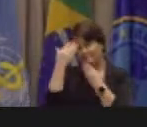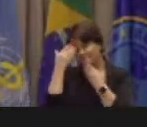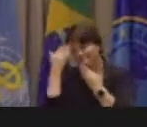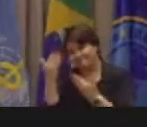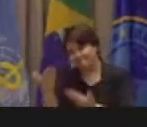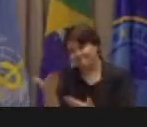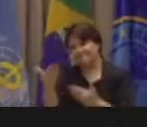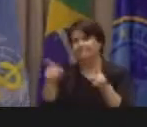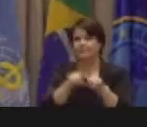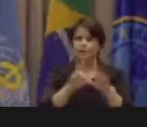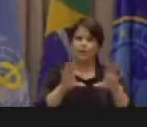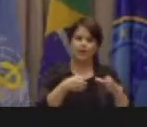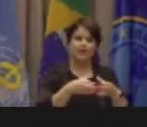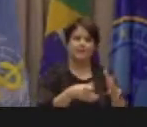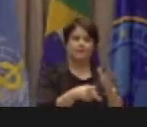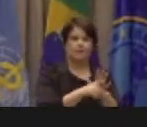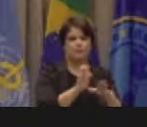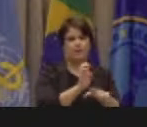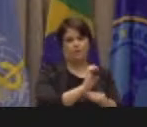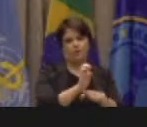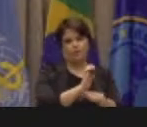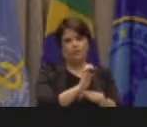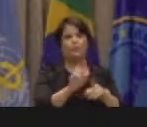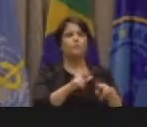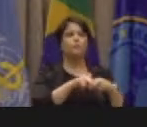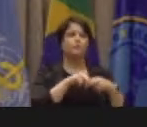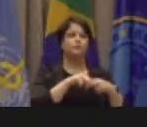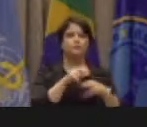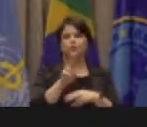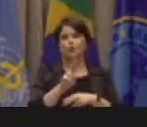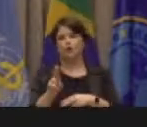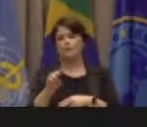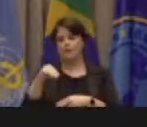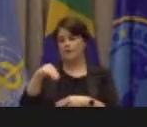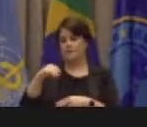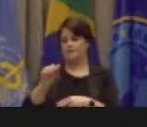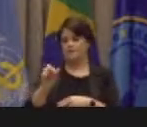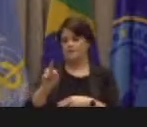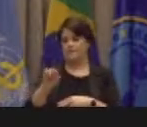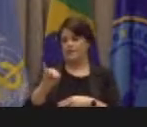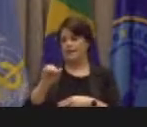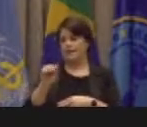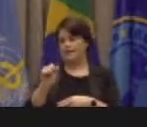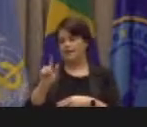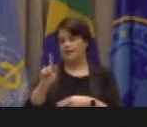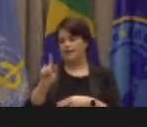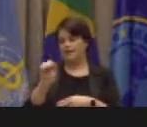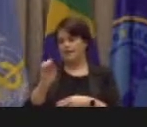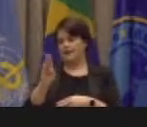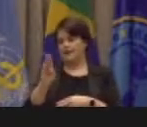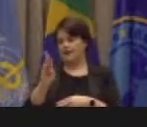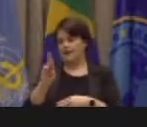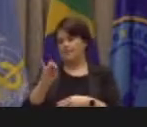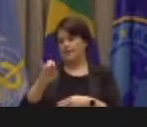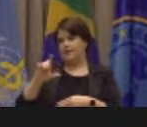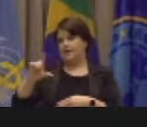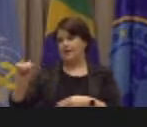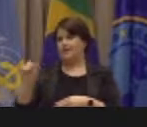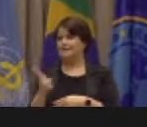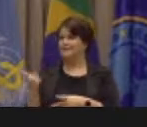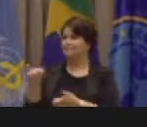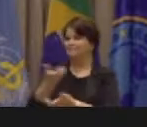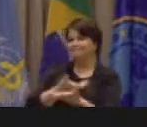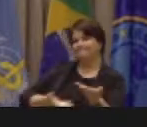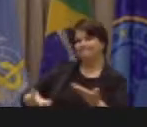Our thank you very much. And the group of Ecuador in the name of Maria Gabriela. Very kind.